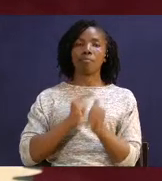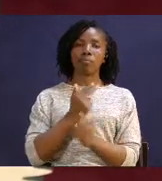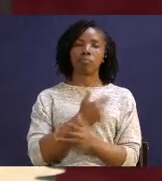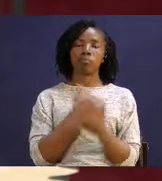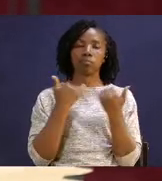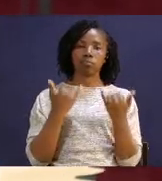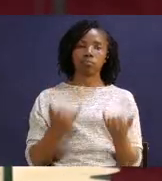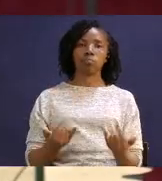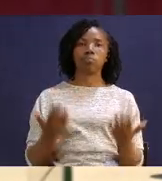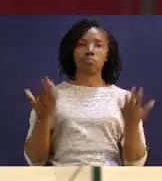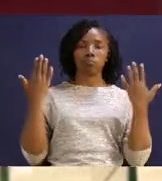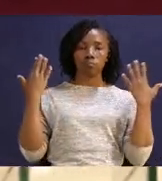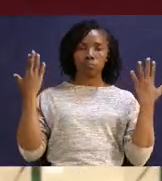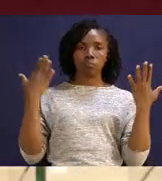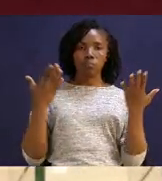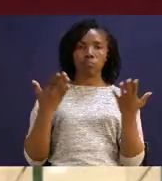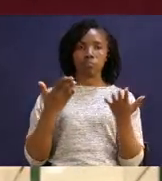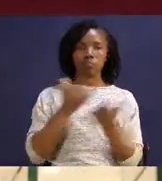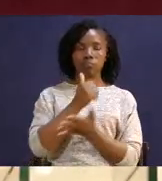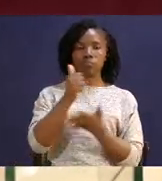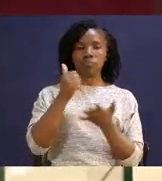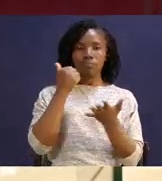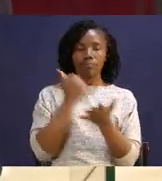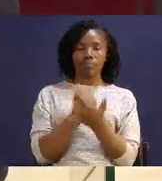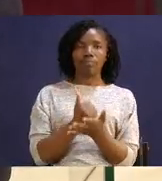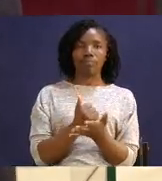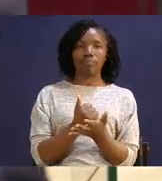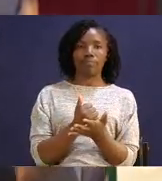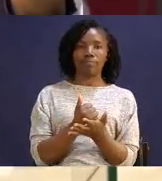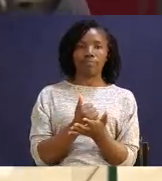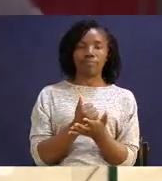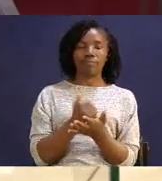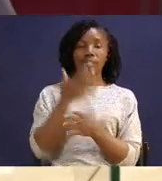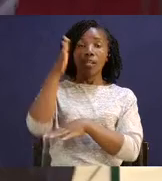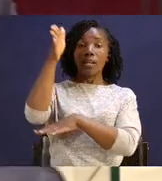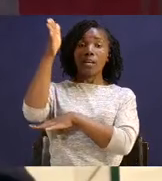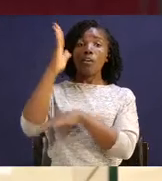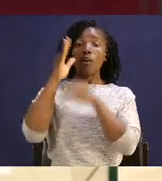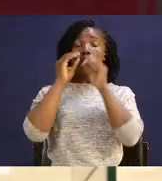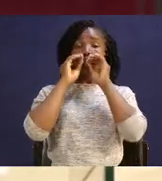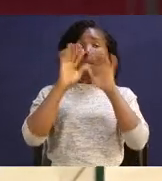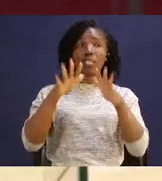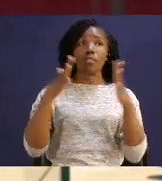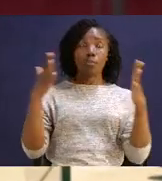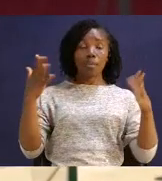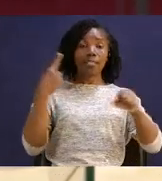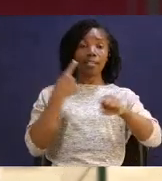be with us now and forevermore. Amen. God bless you big time.